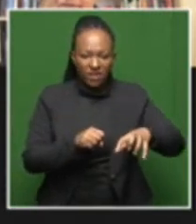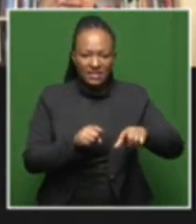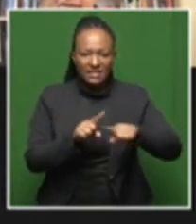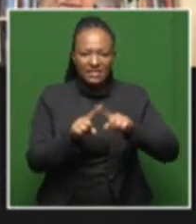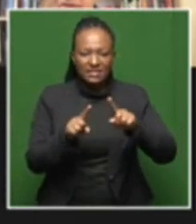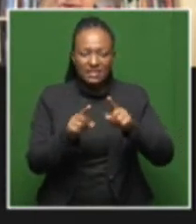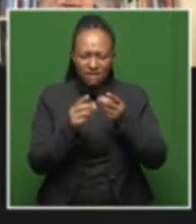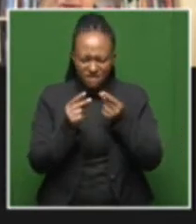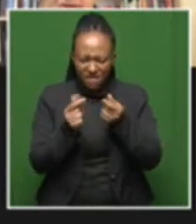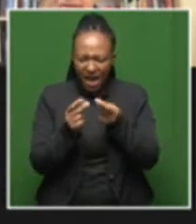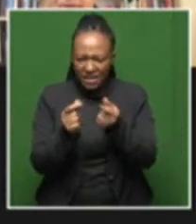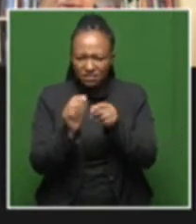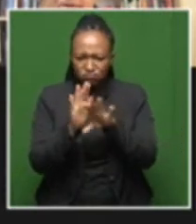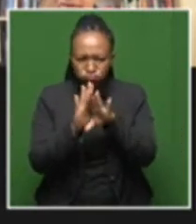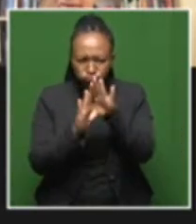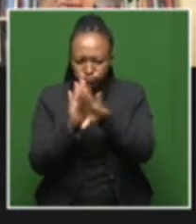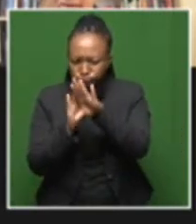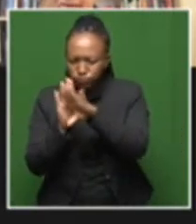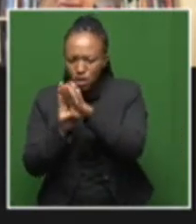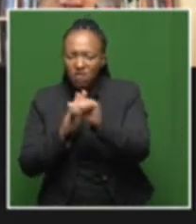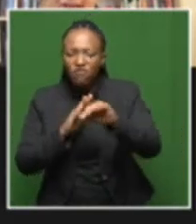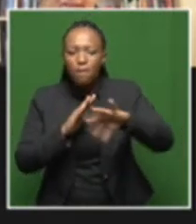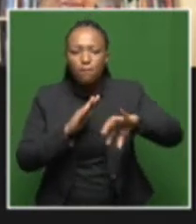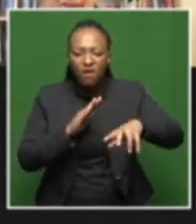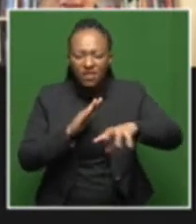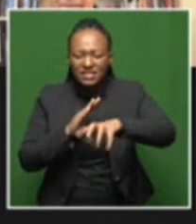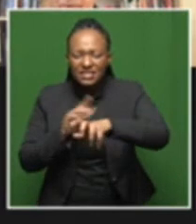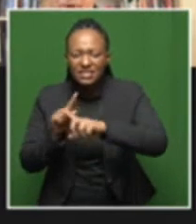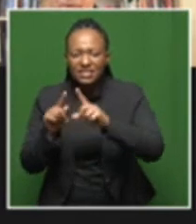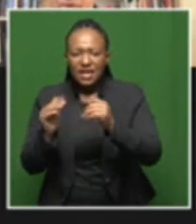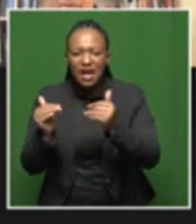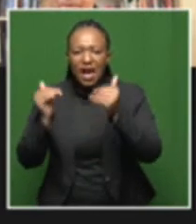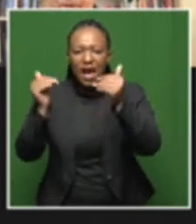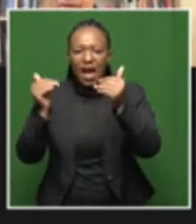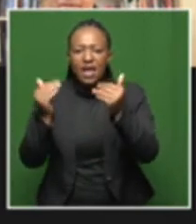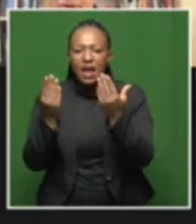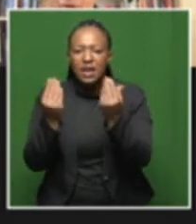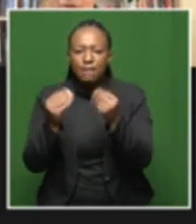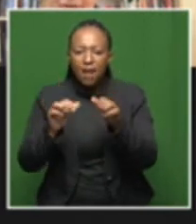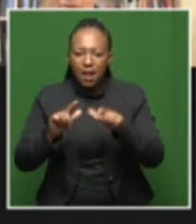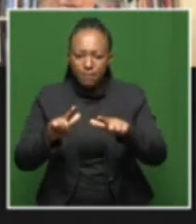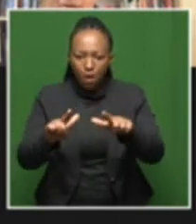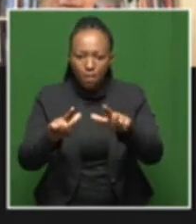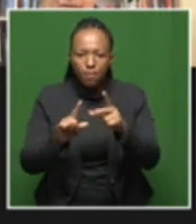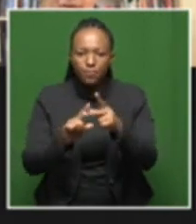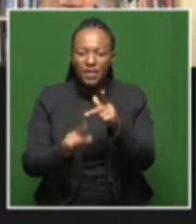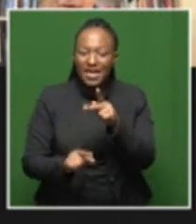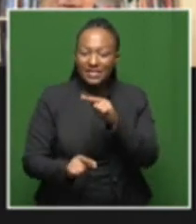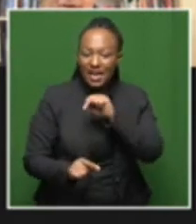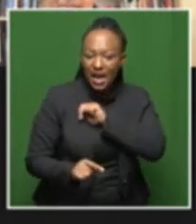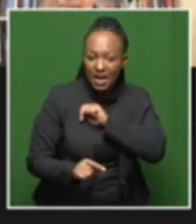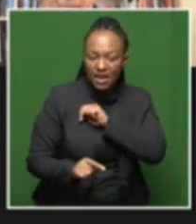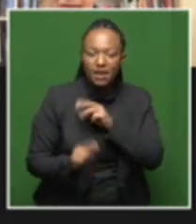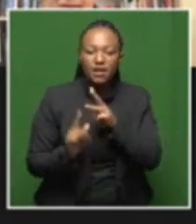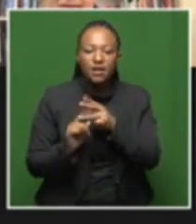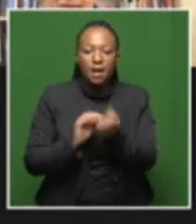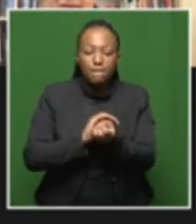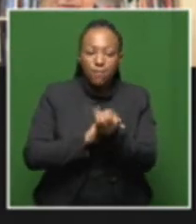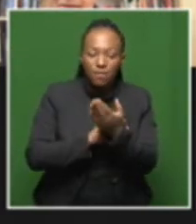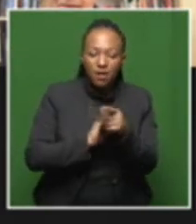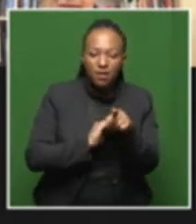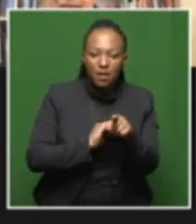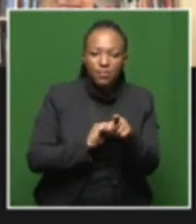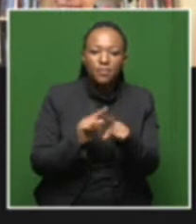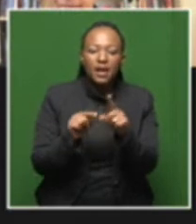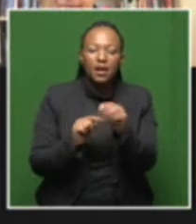how fast is growing the other provinces, is the highest in Limpopo, followed by KwaZulu-Natal, Mapumalanga,